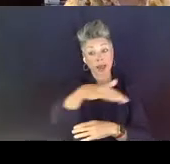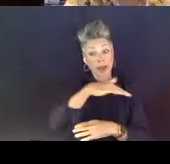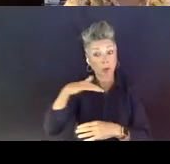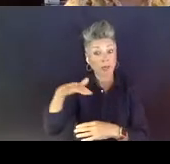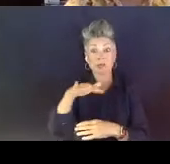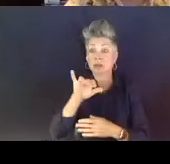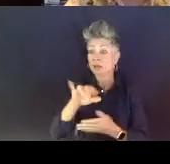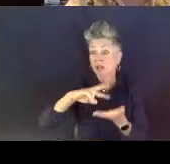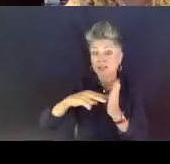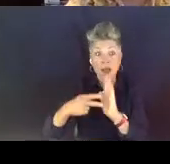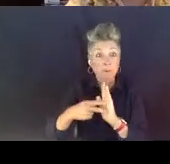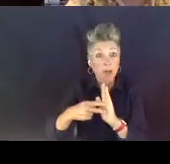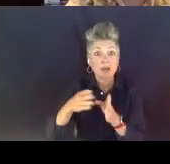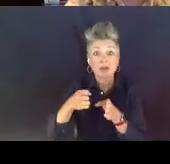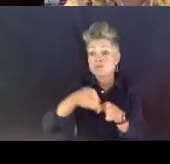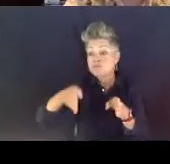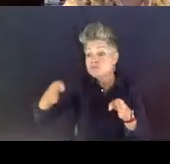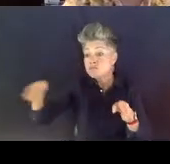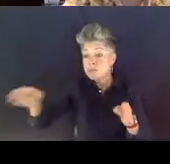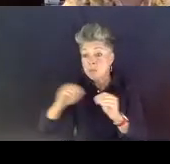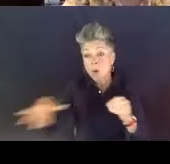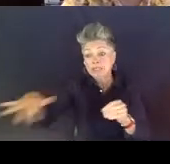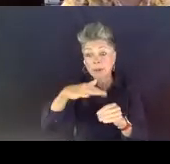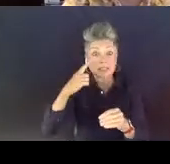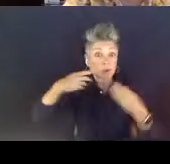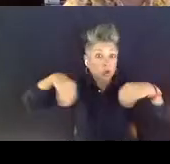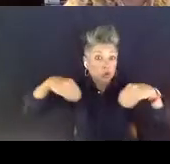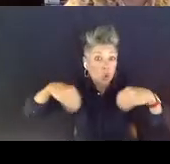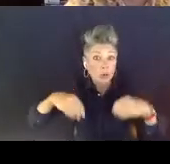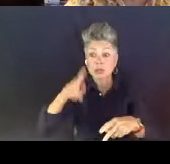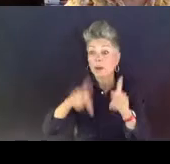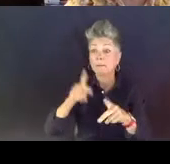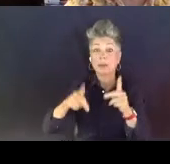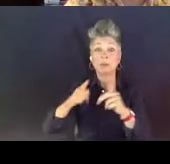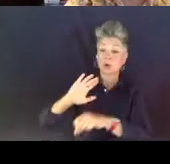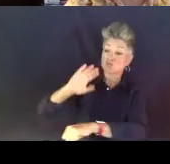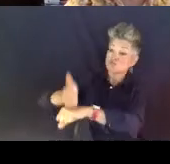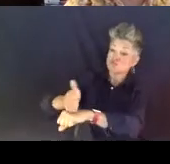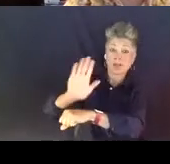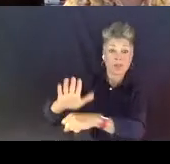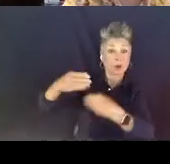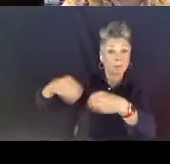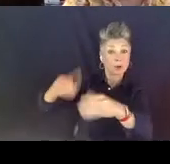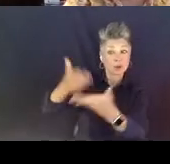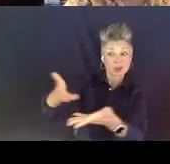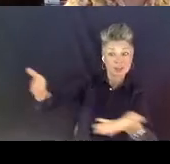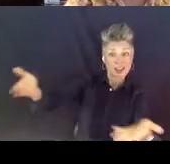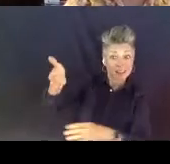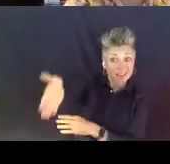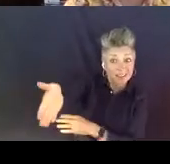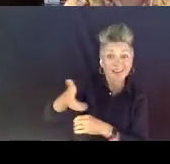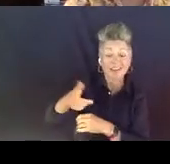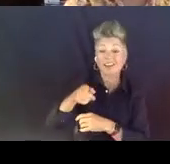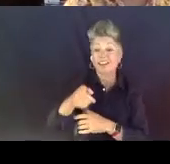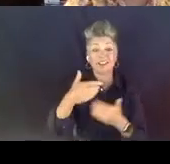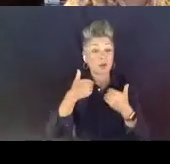of the adjacent stores. Shopkeepers would display their merchandise on sidewalks. They would store deliveries